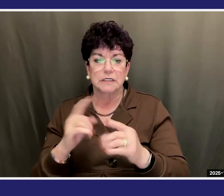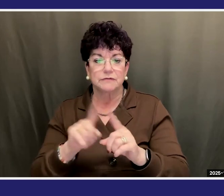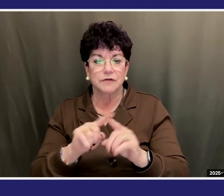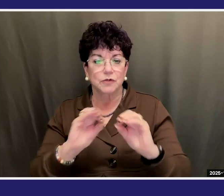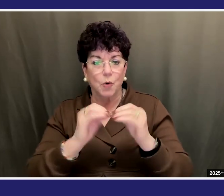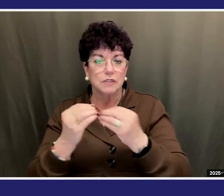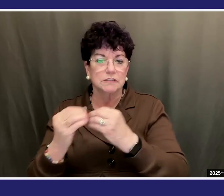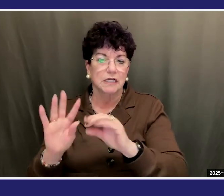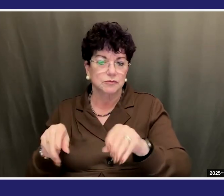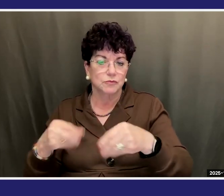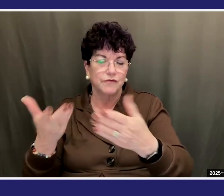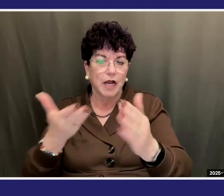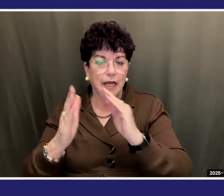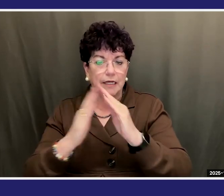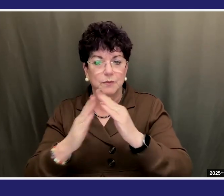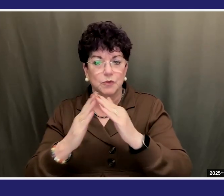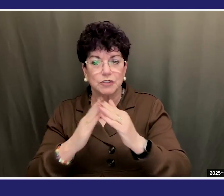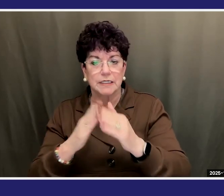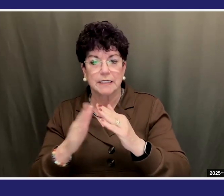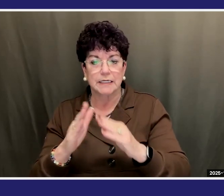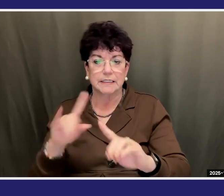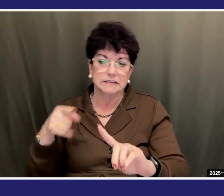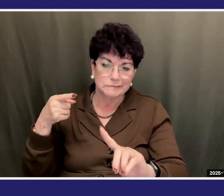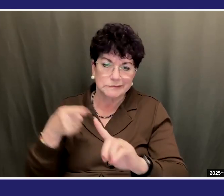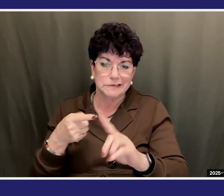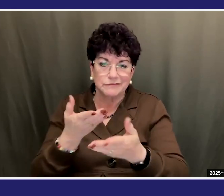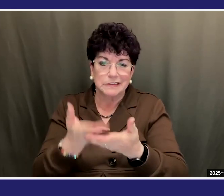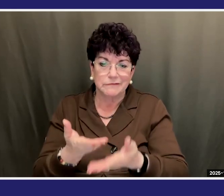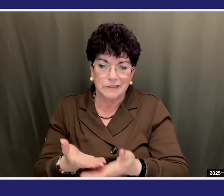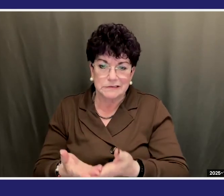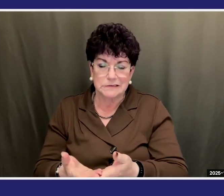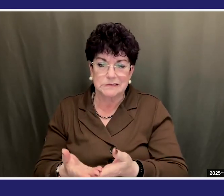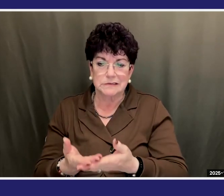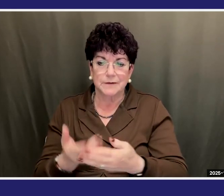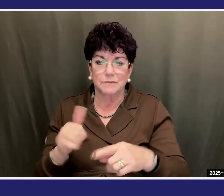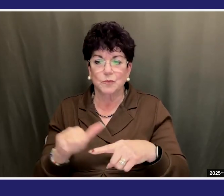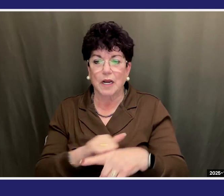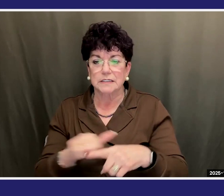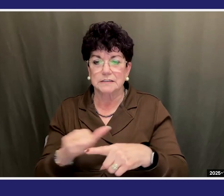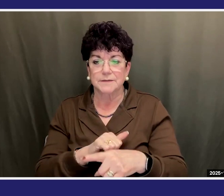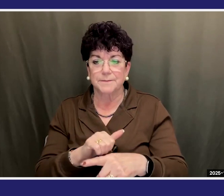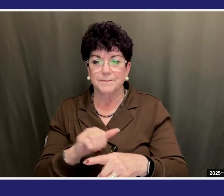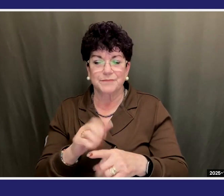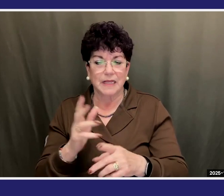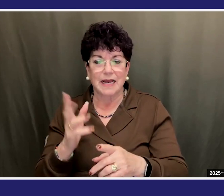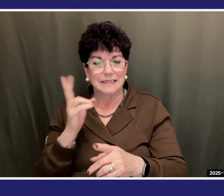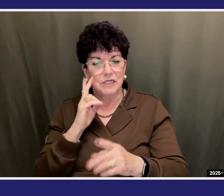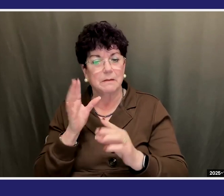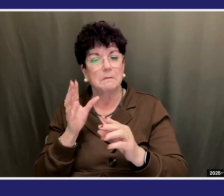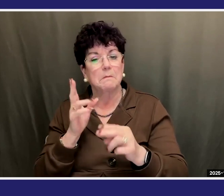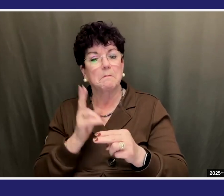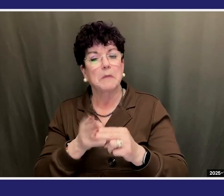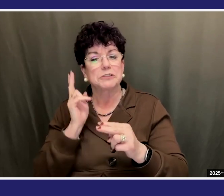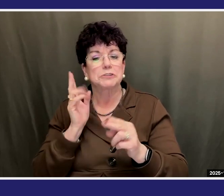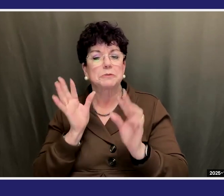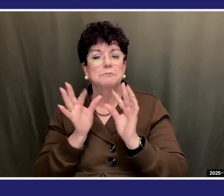delivering community-defined evidence practices. I was mentioning there, but I feel like we do the